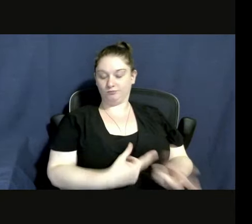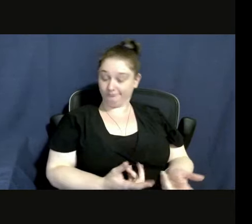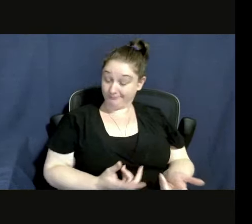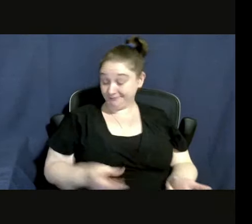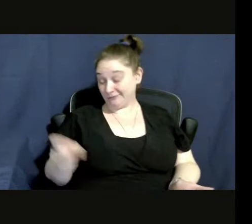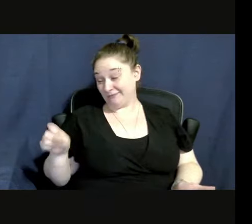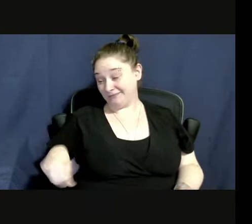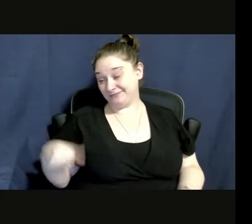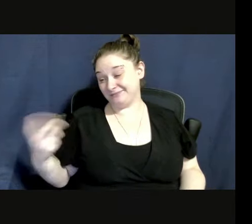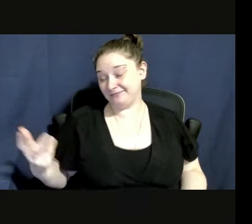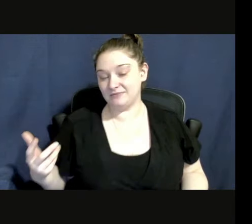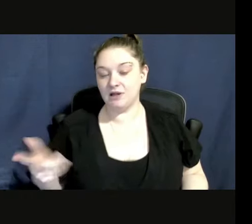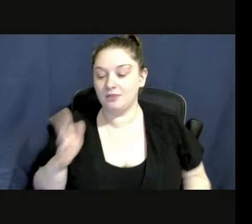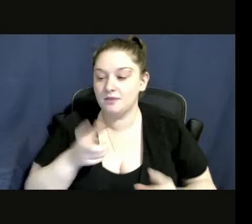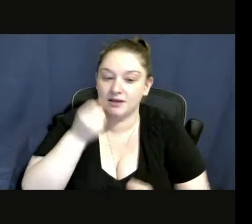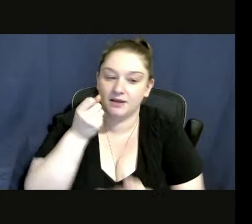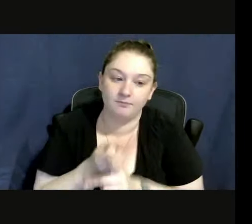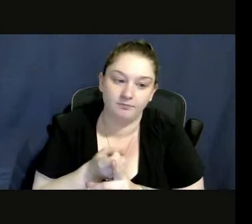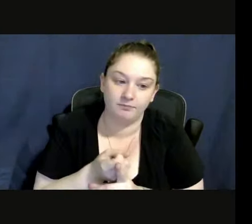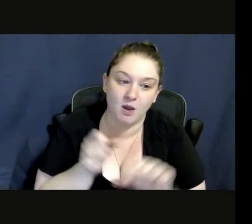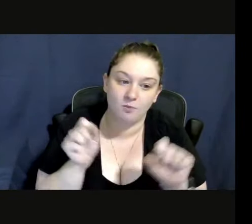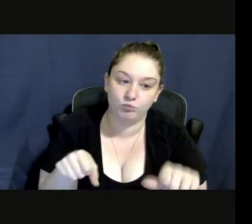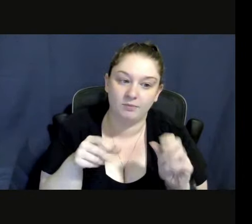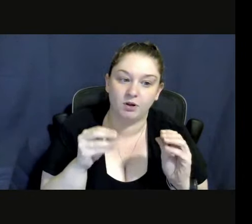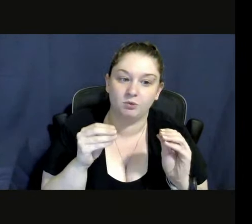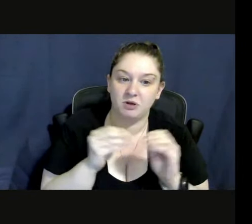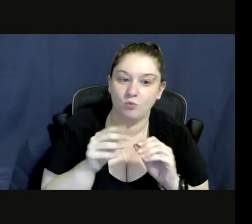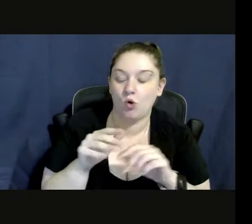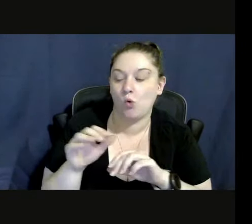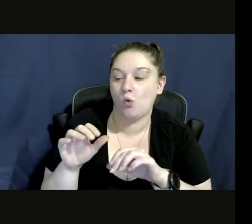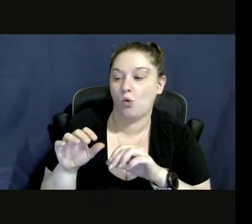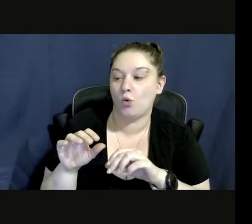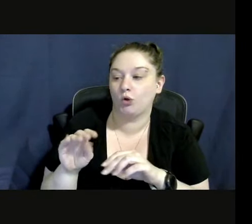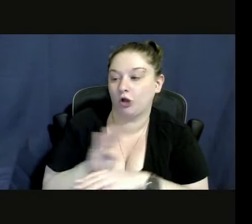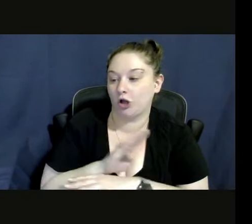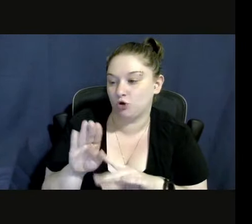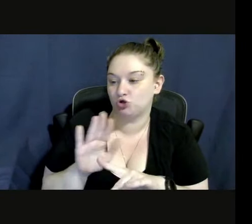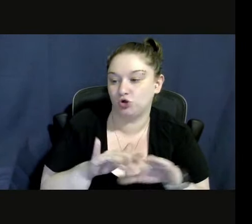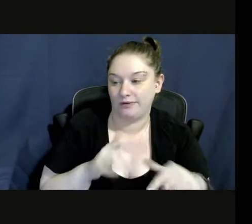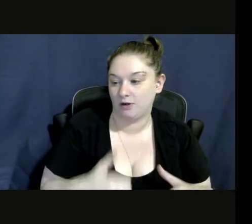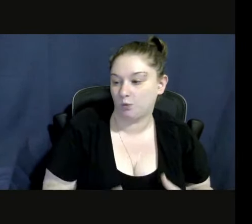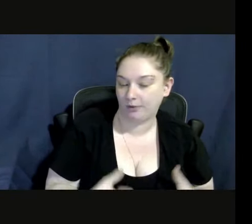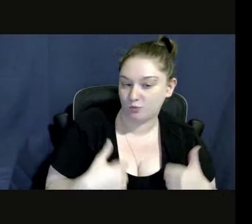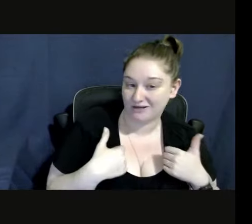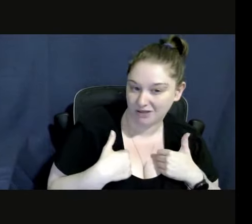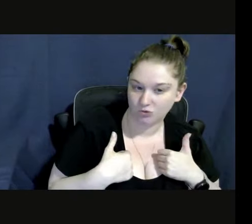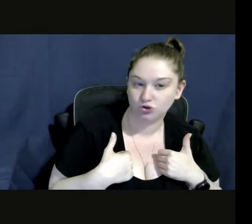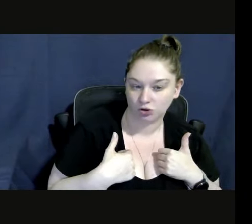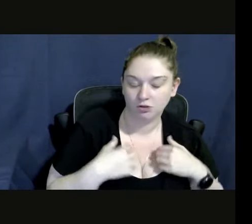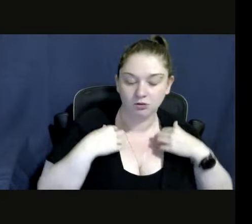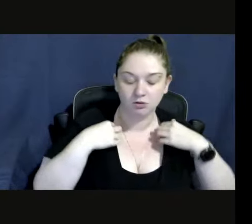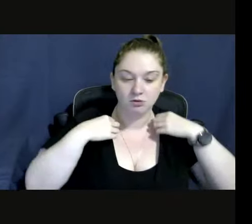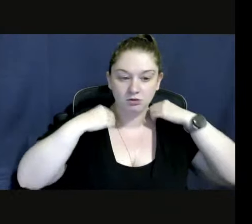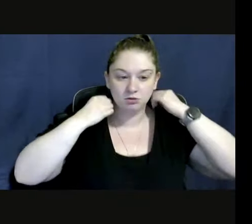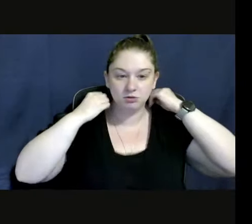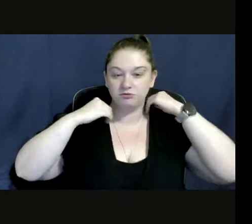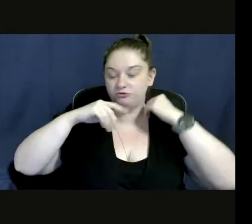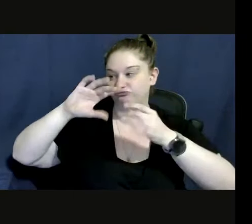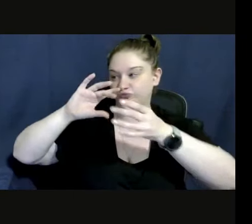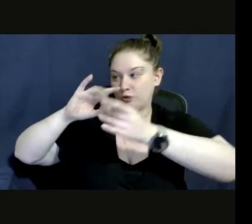it's the impact probably be more on commercial than it will be on residential. Okay. For fire